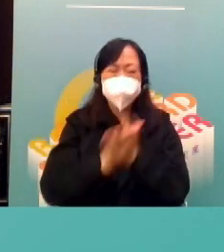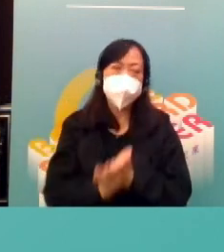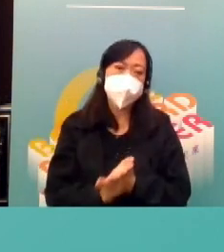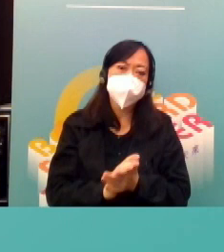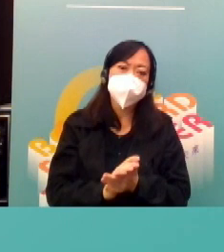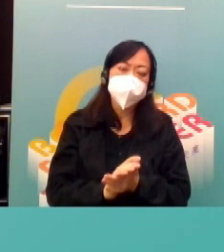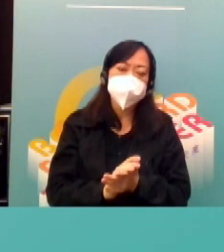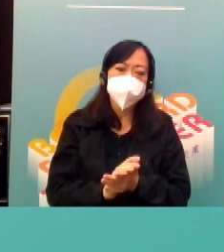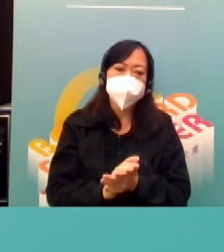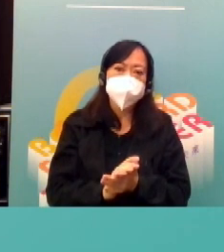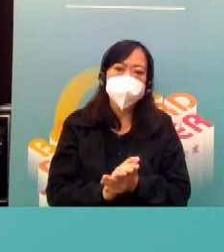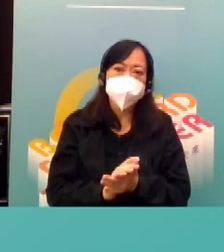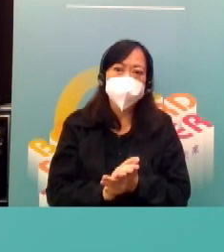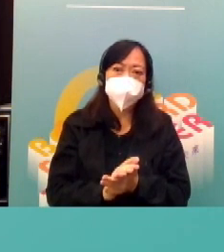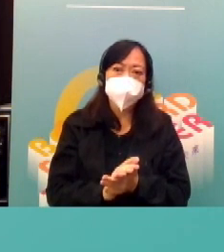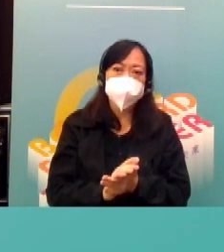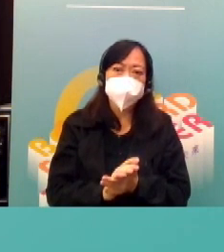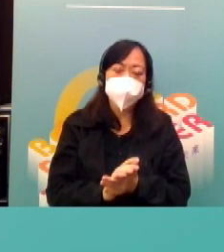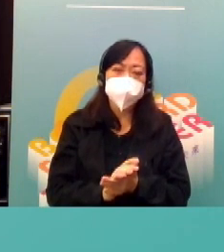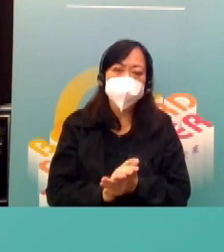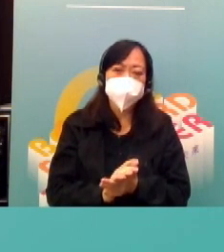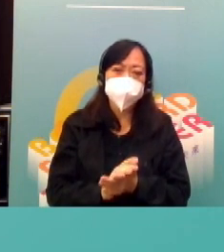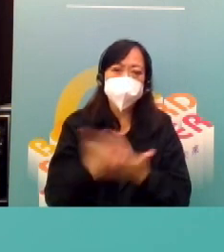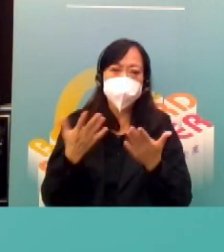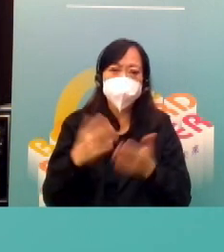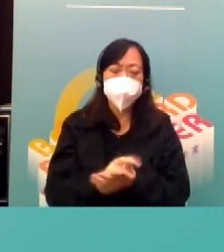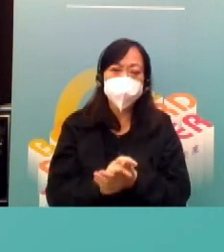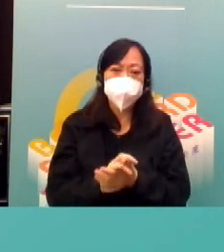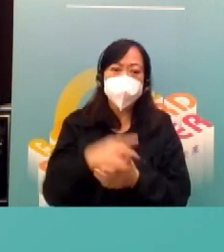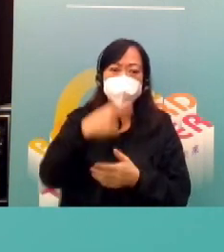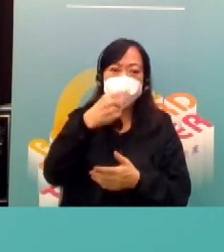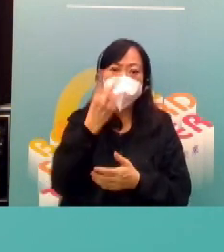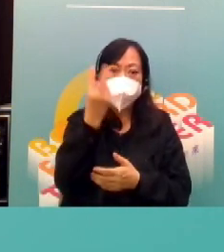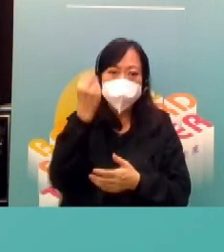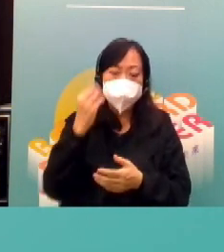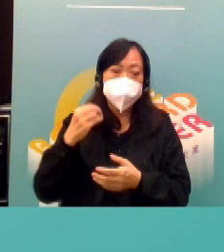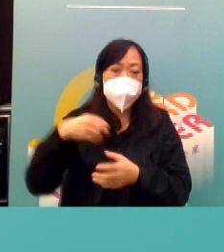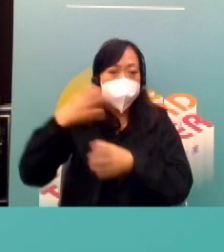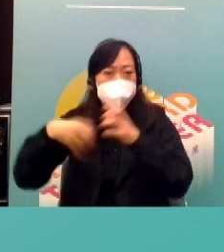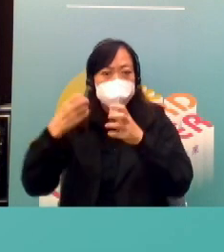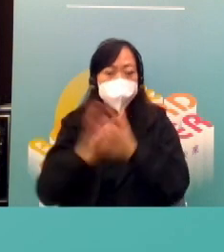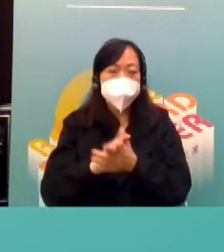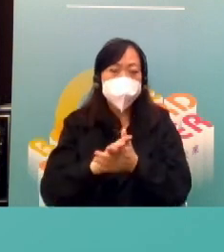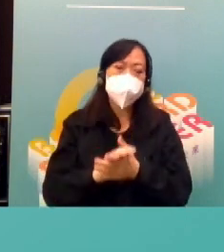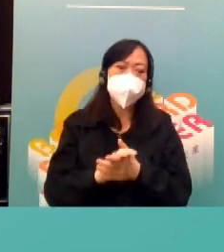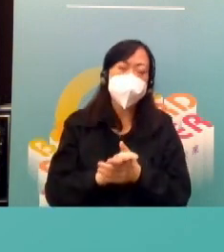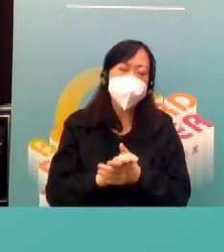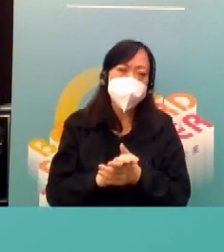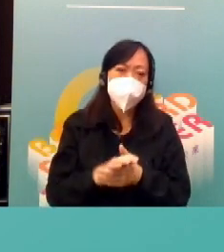on their G20 presidency. And it was really encouraging to see the G20 committing